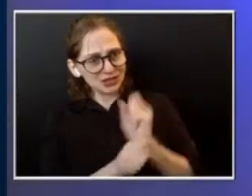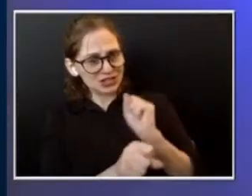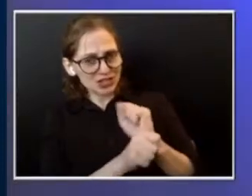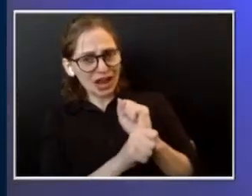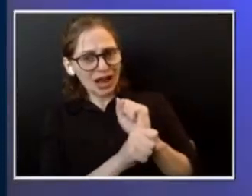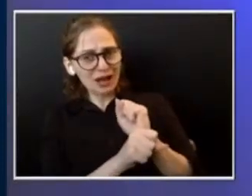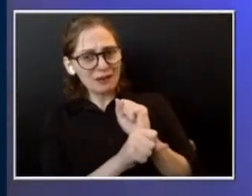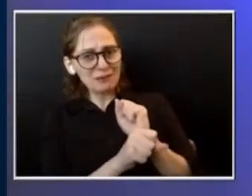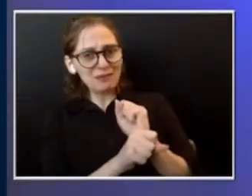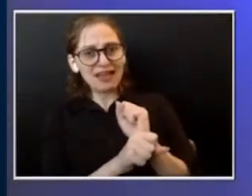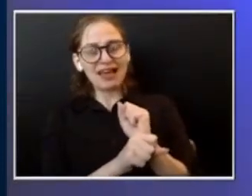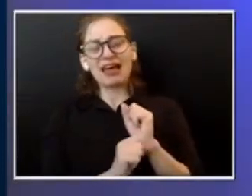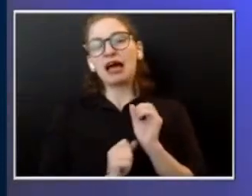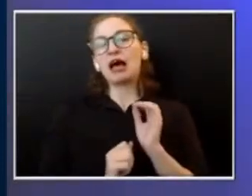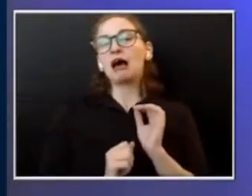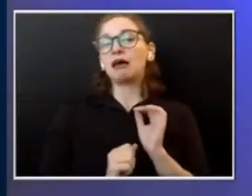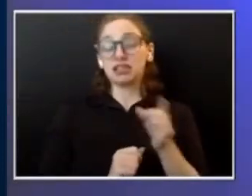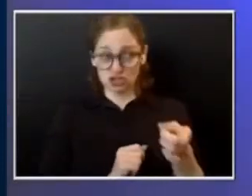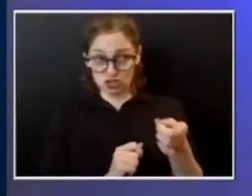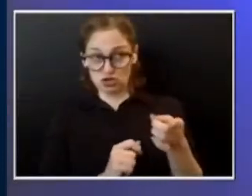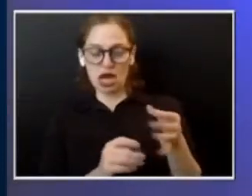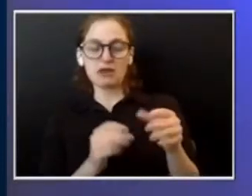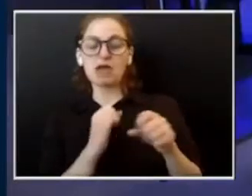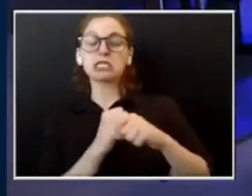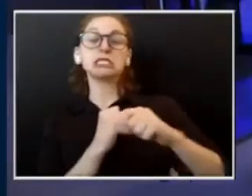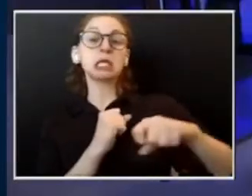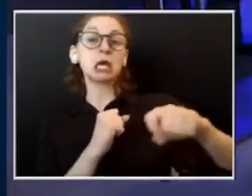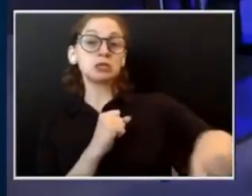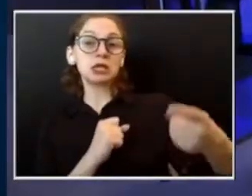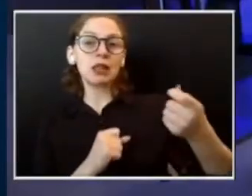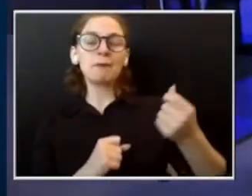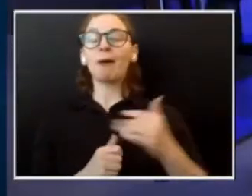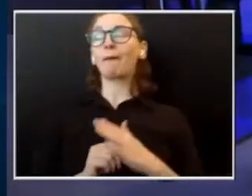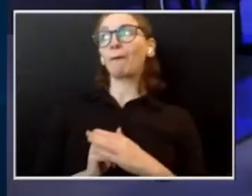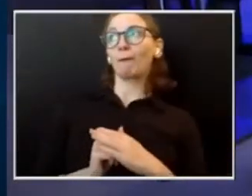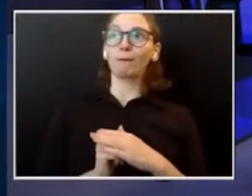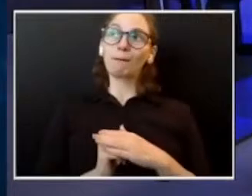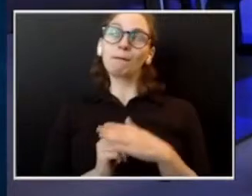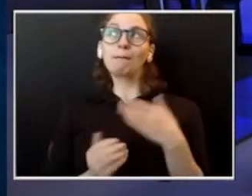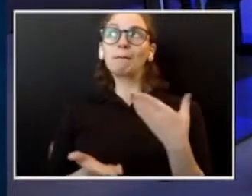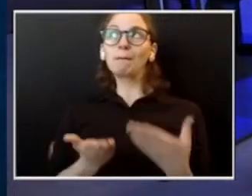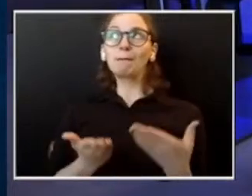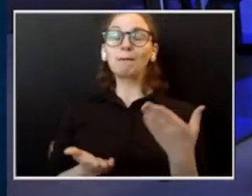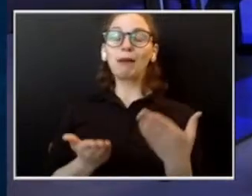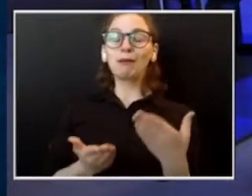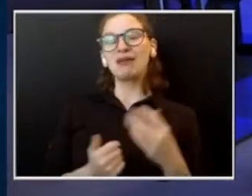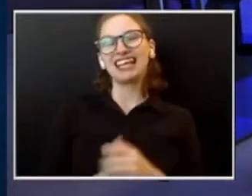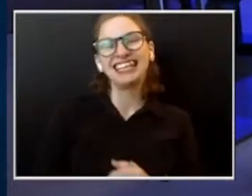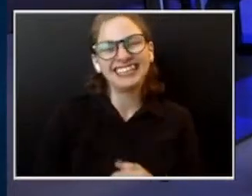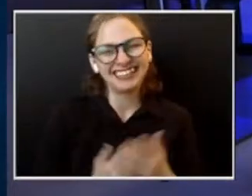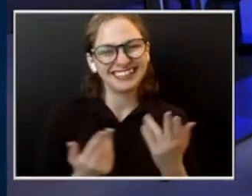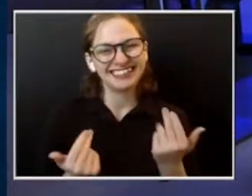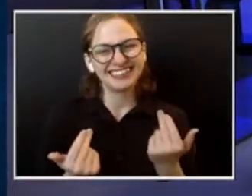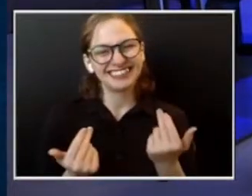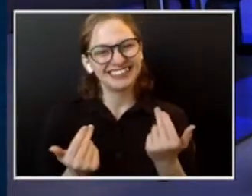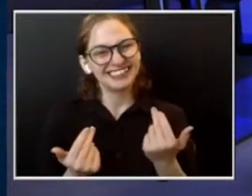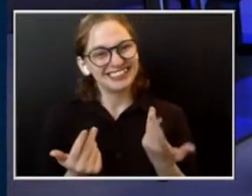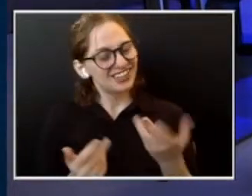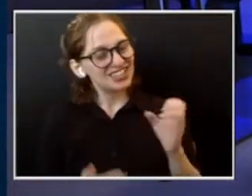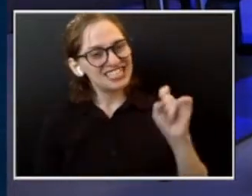maybe. Yeah, that's what I'm getting right there. So how has your new life changed with this